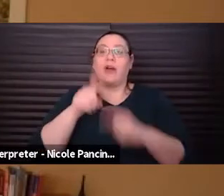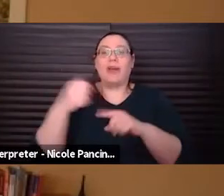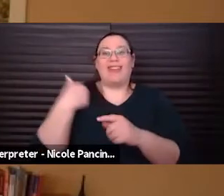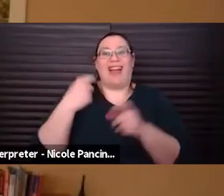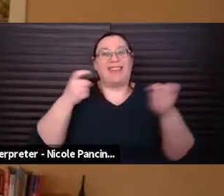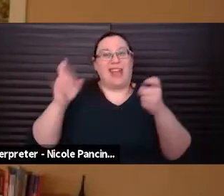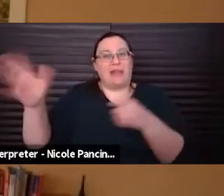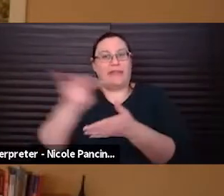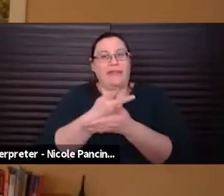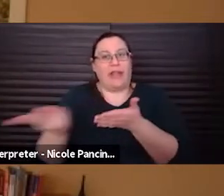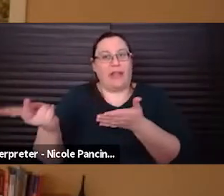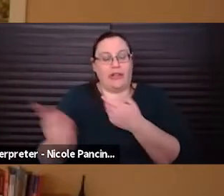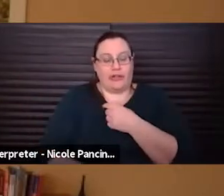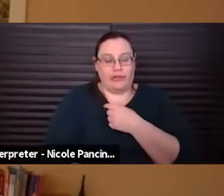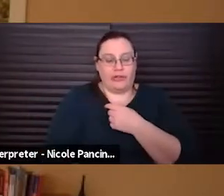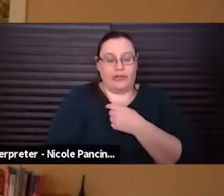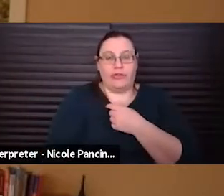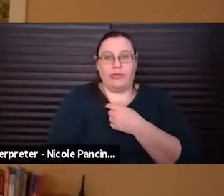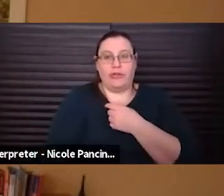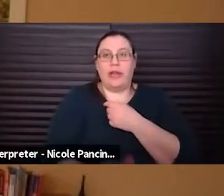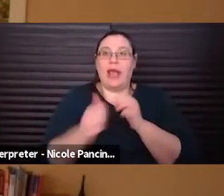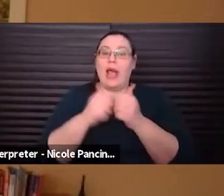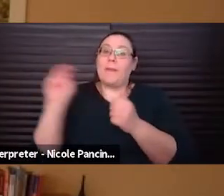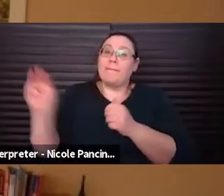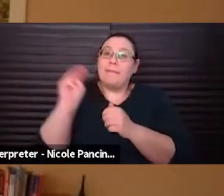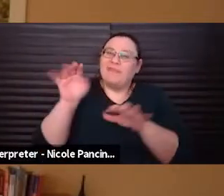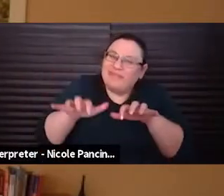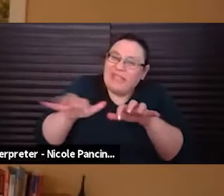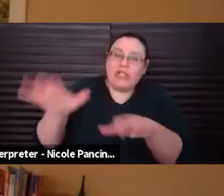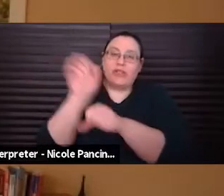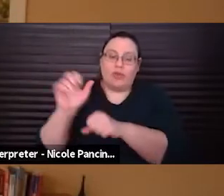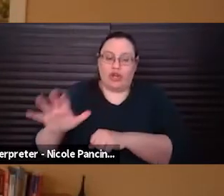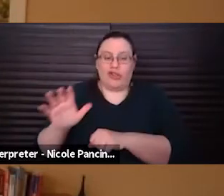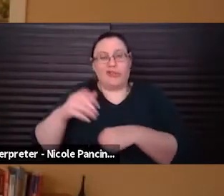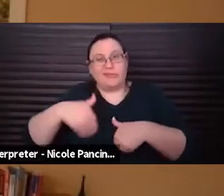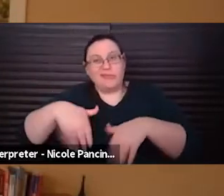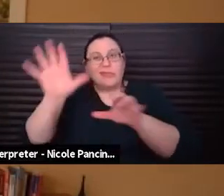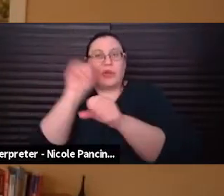administration and how millions of workers have had to go to work in